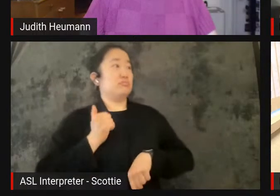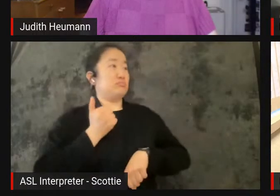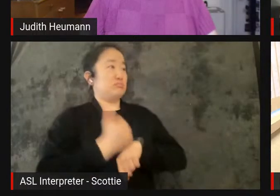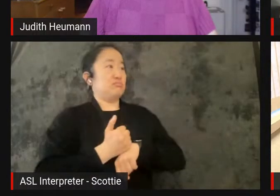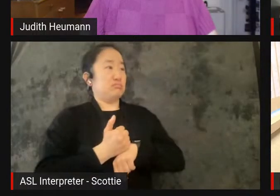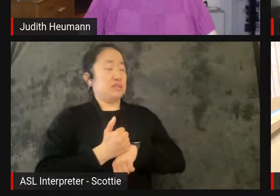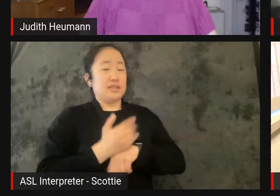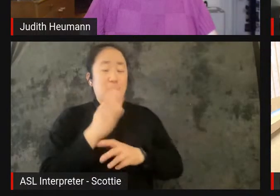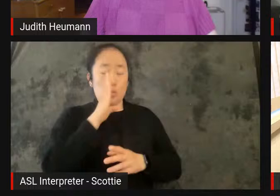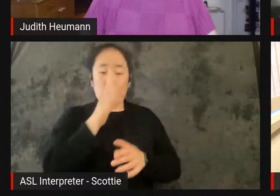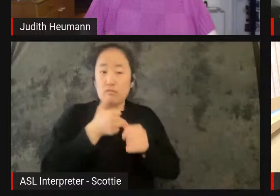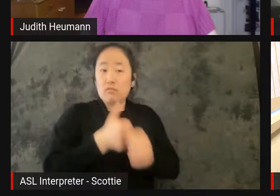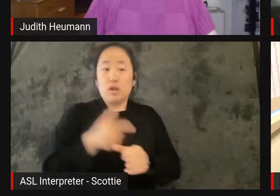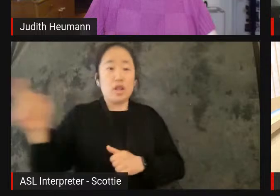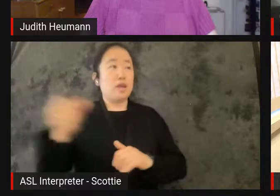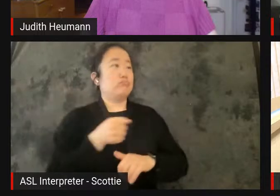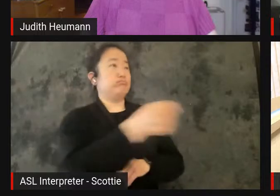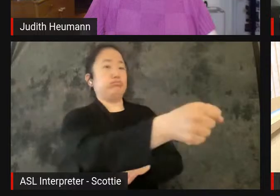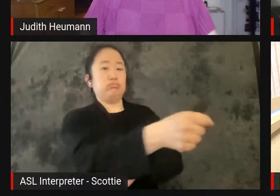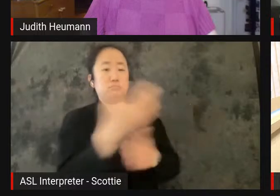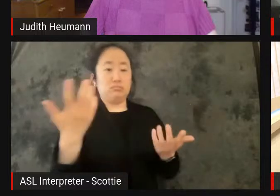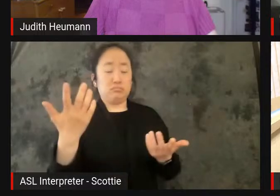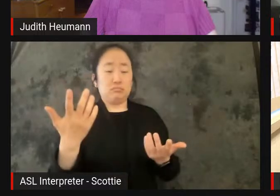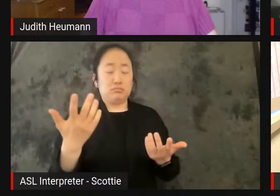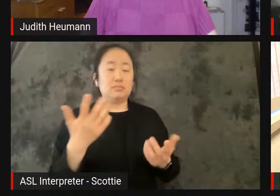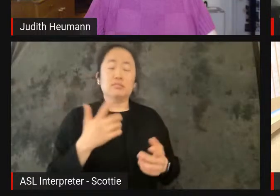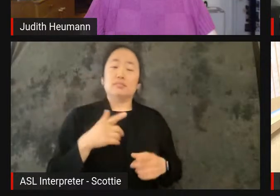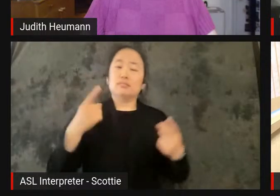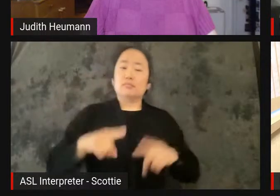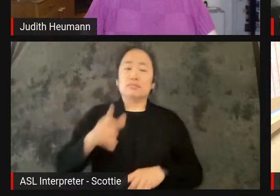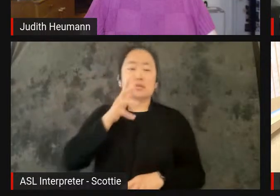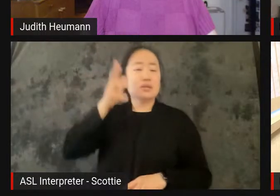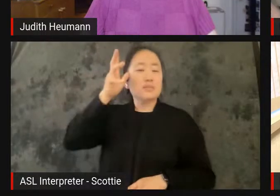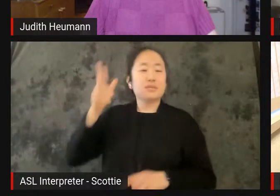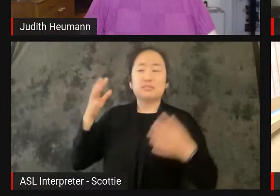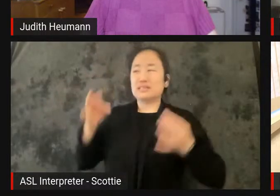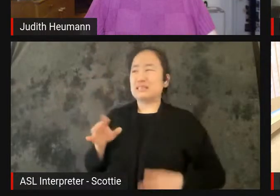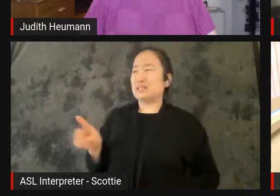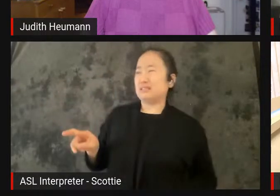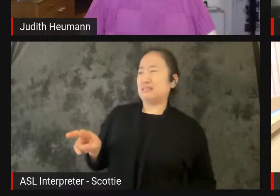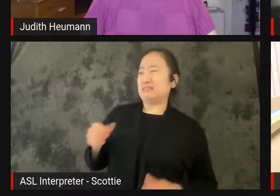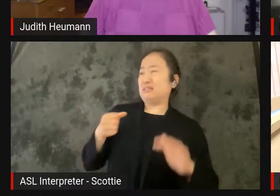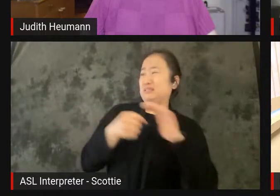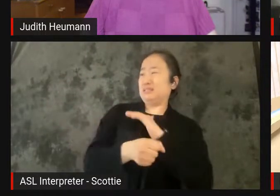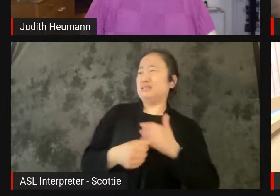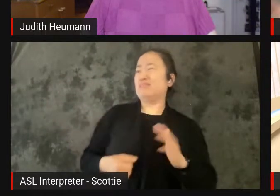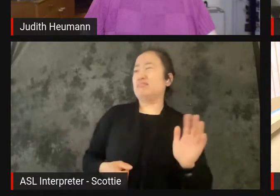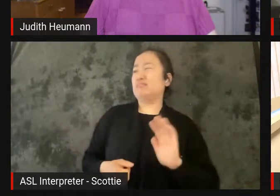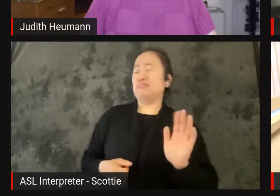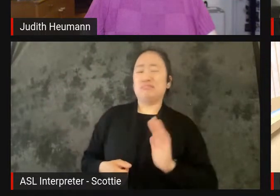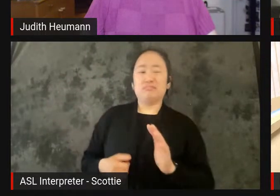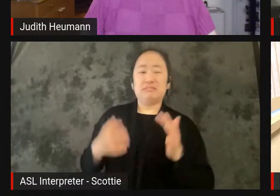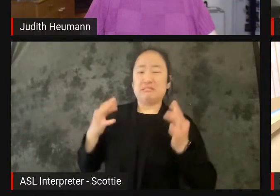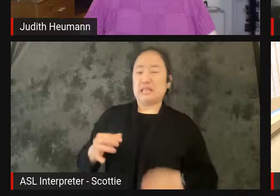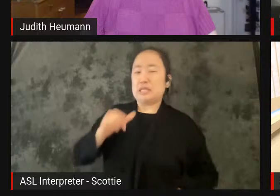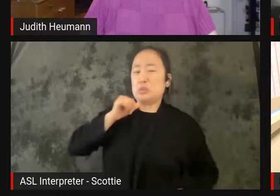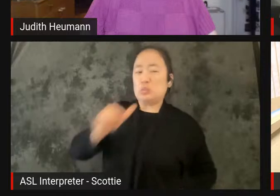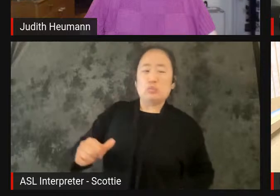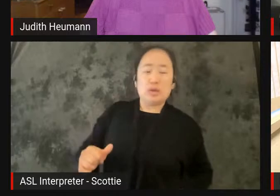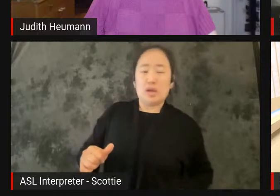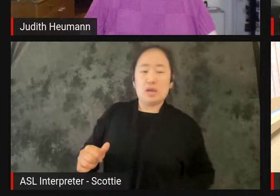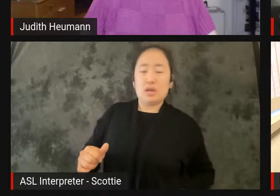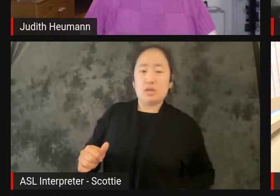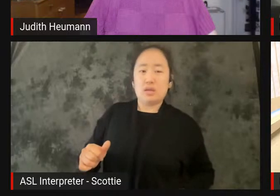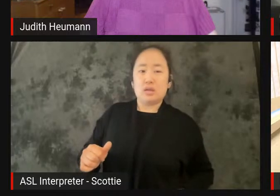his recommendation, and they chose not to put Judy in an institution. And Judy's whole life changed because of it.